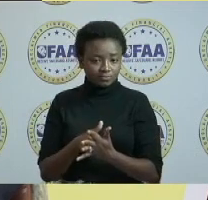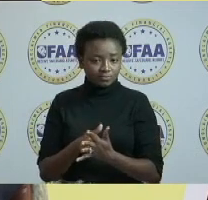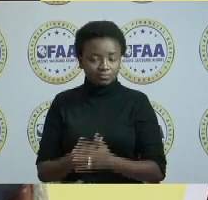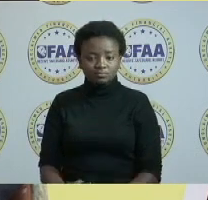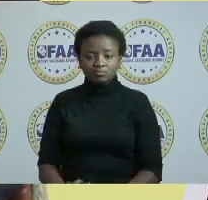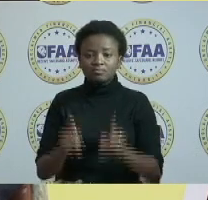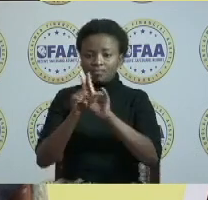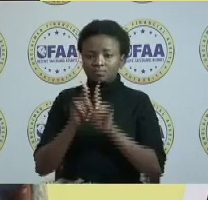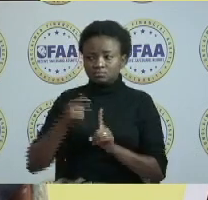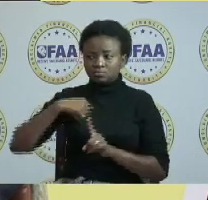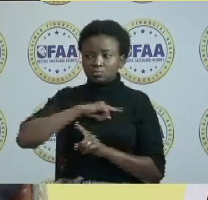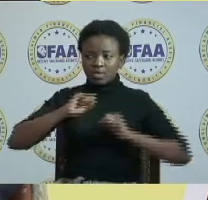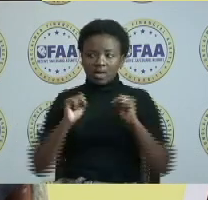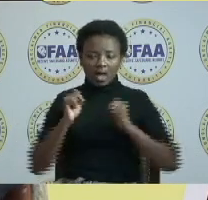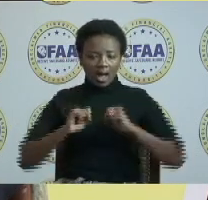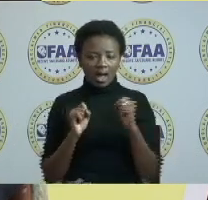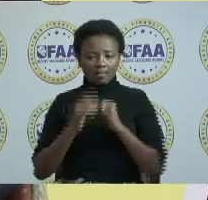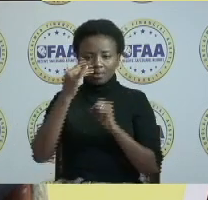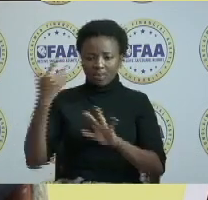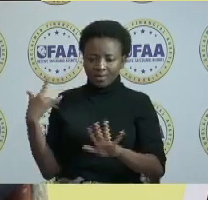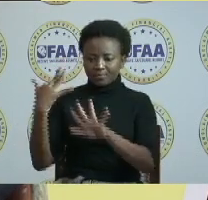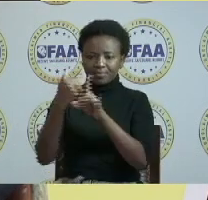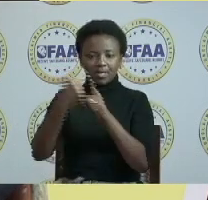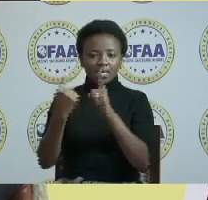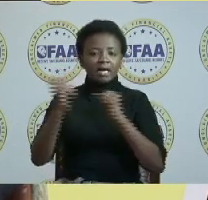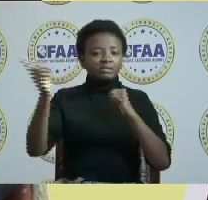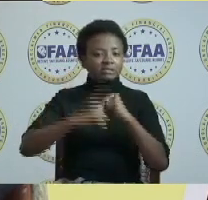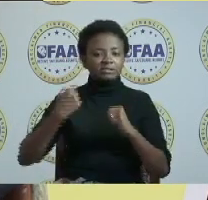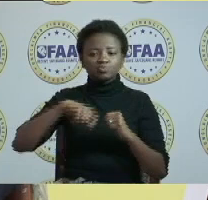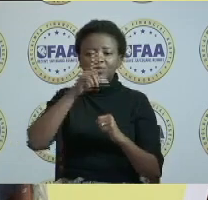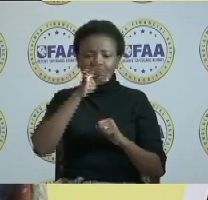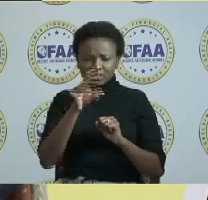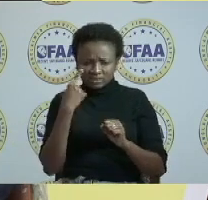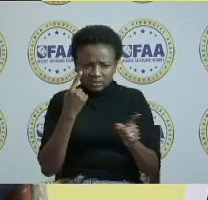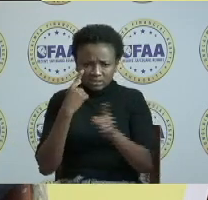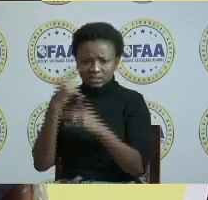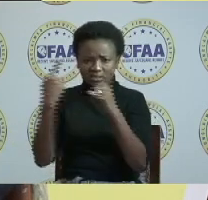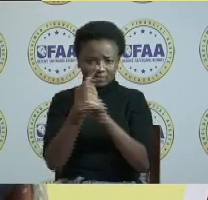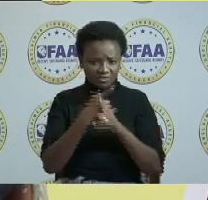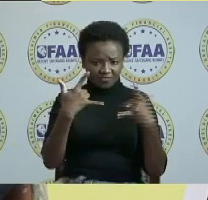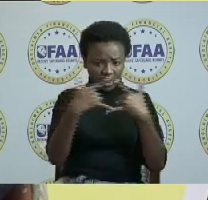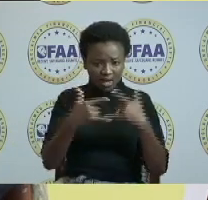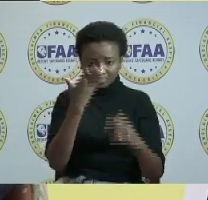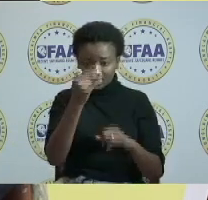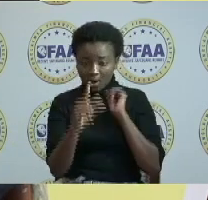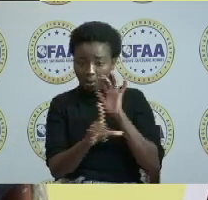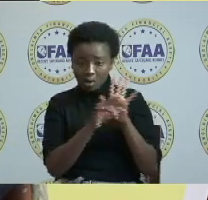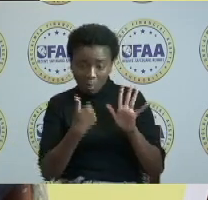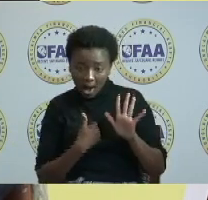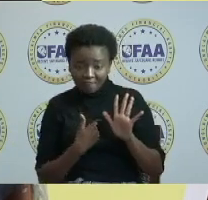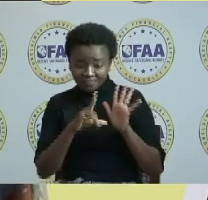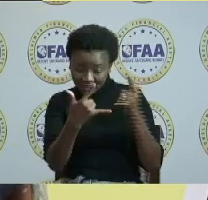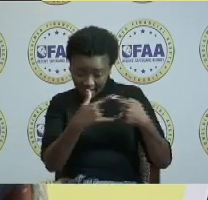also appreciate in the last 6 years, we have identified some gaps in the law that perhaps could make